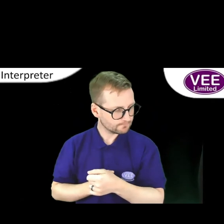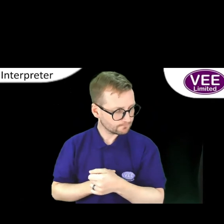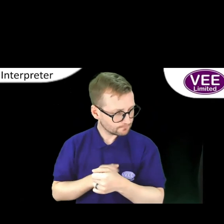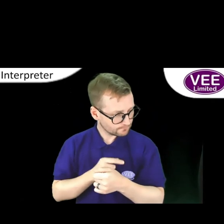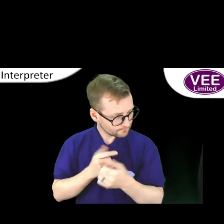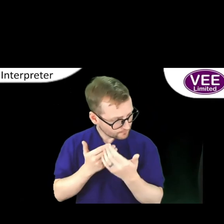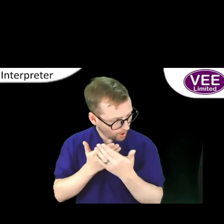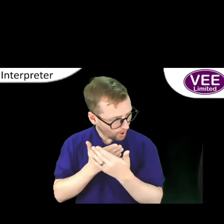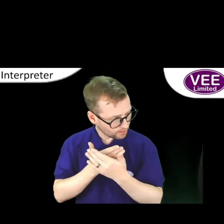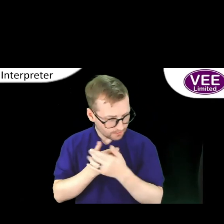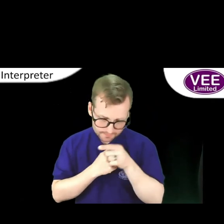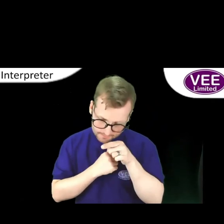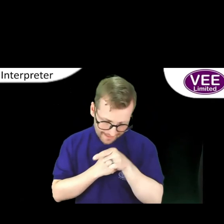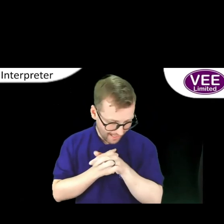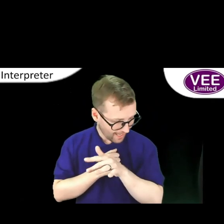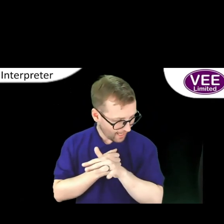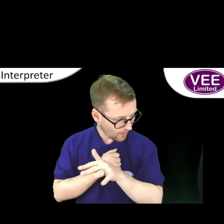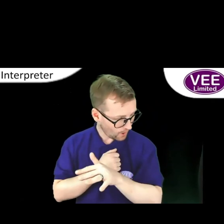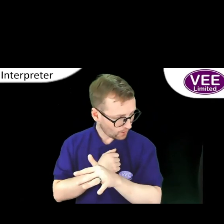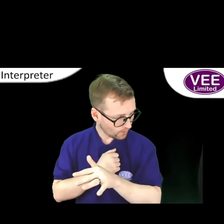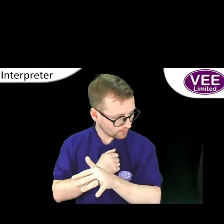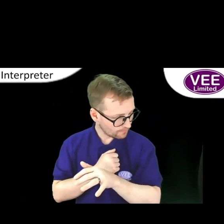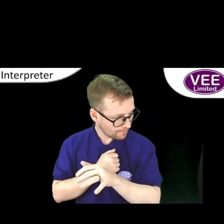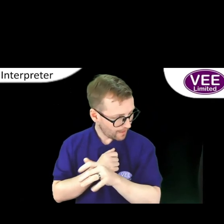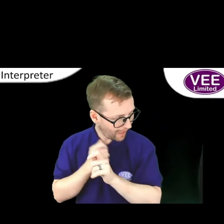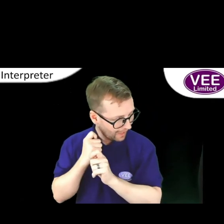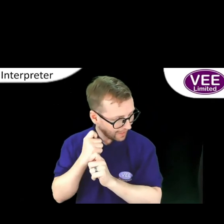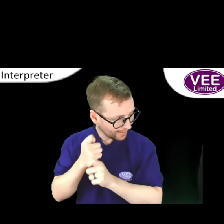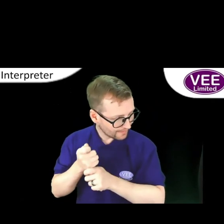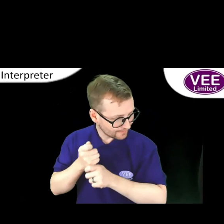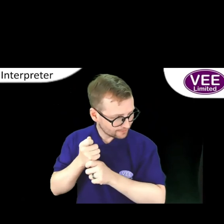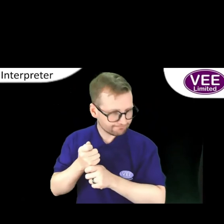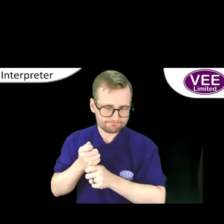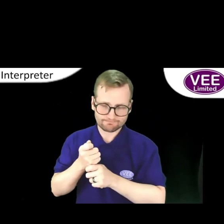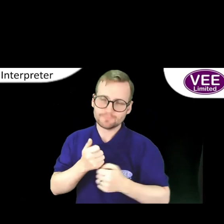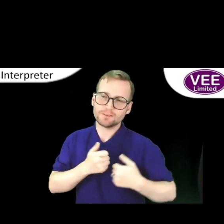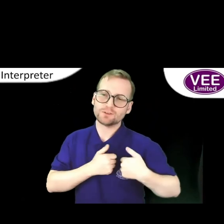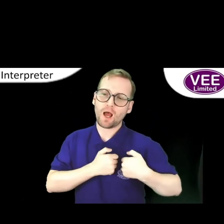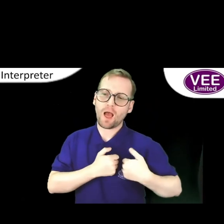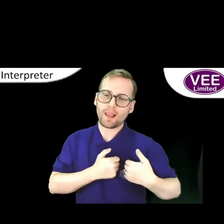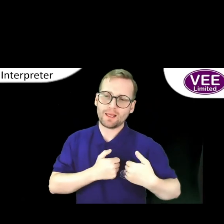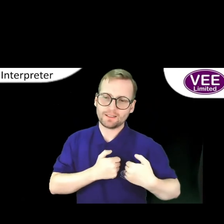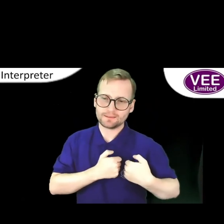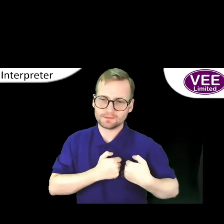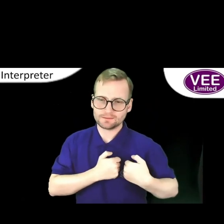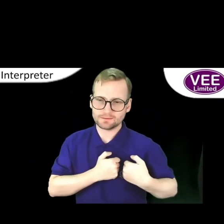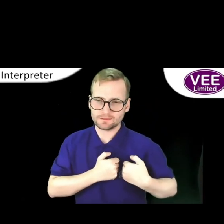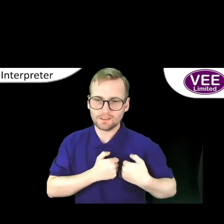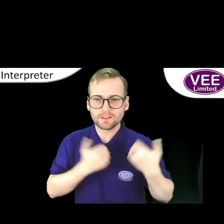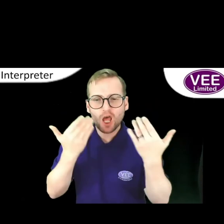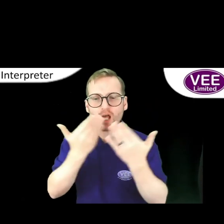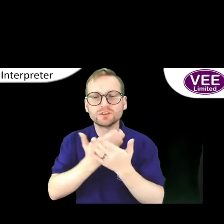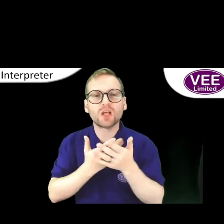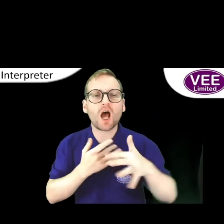There's darkness down the main, my darling,